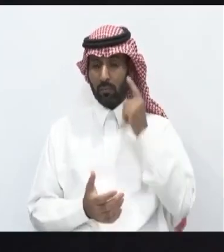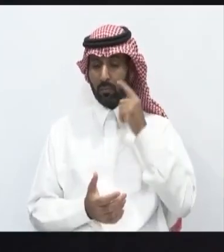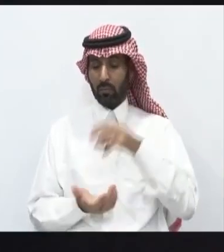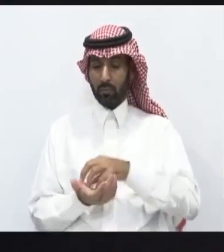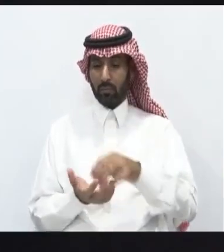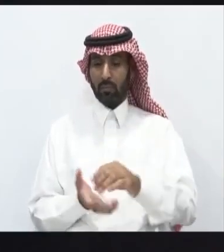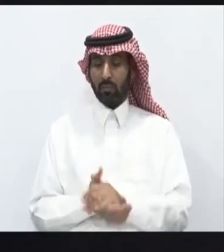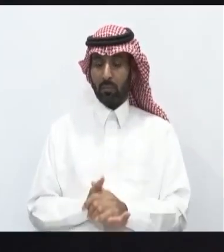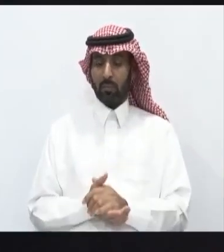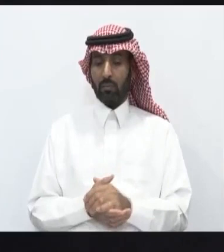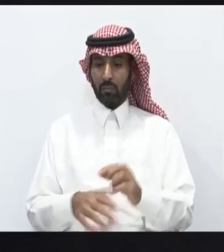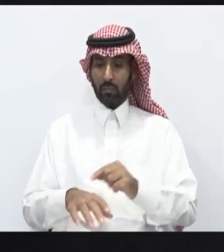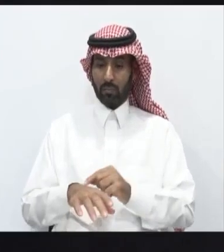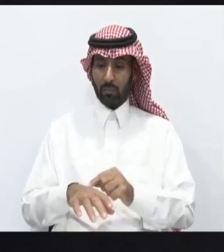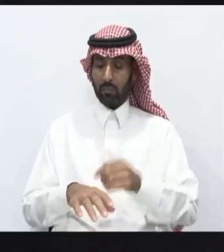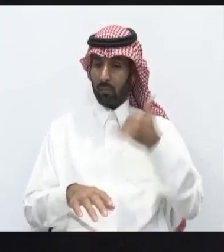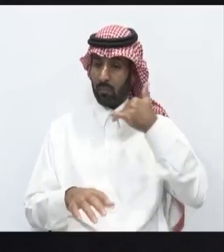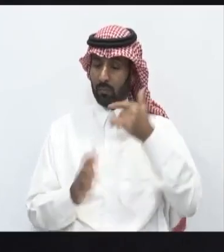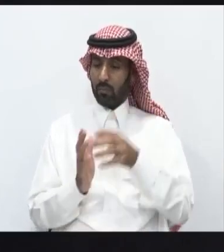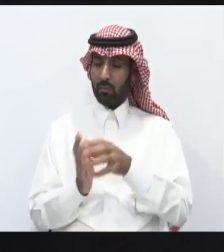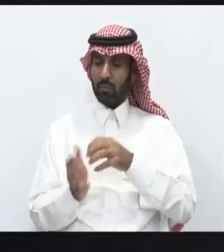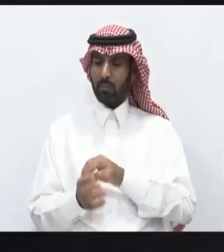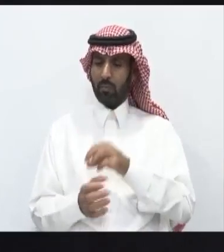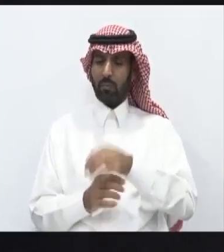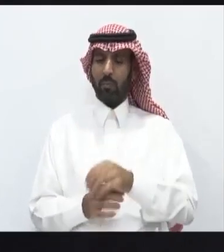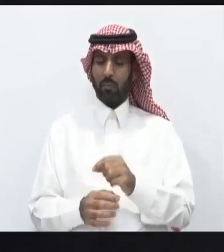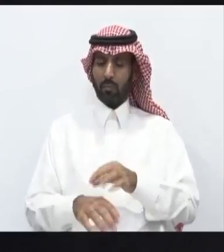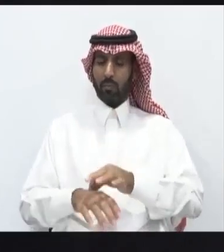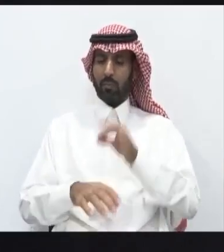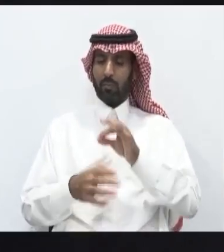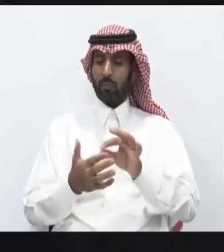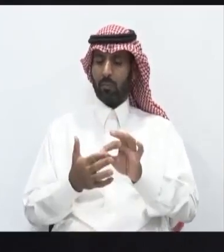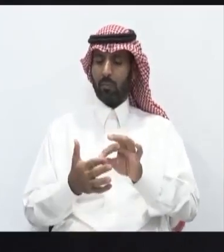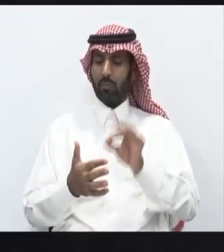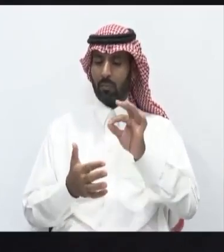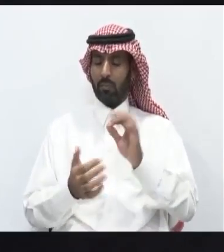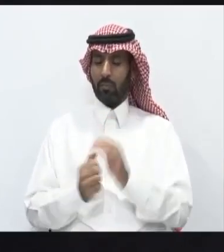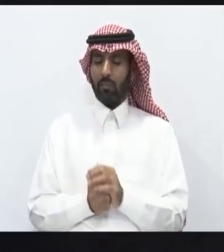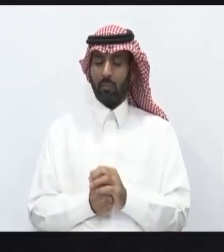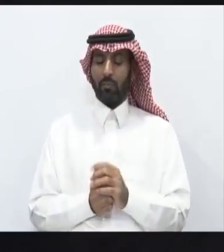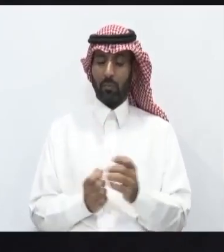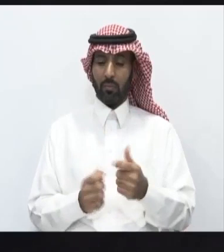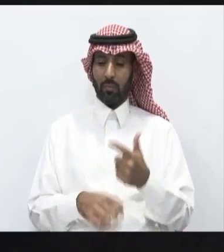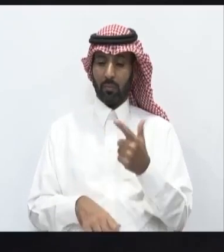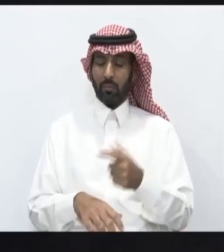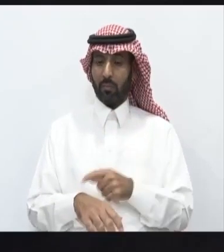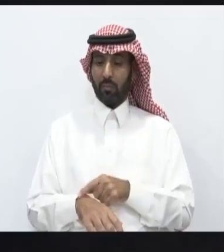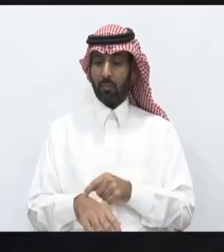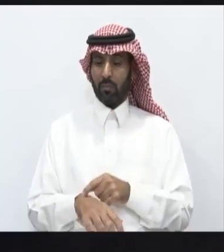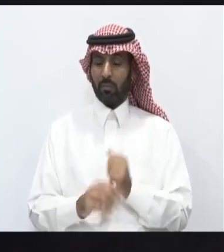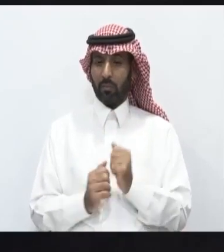remove, if a small thorn is in your hand, you can remove it with a tweezers. Expensive jewelry, of course, he